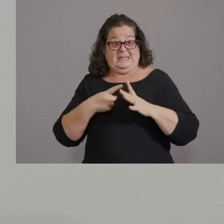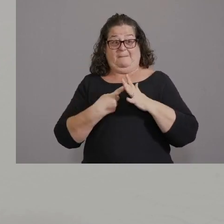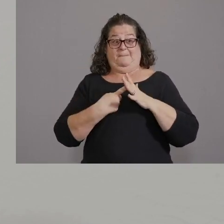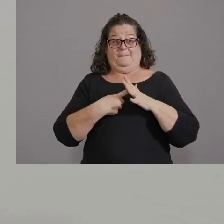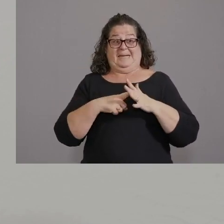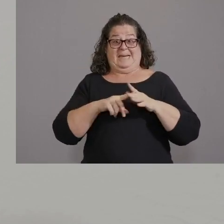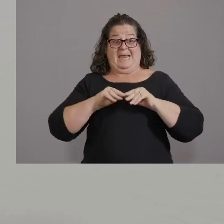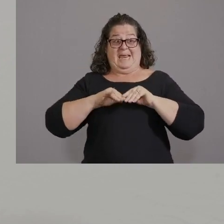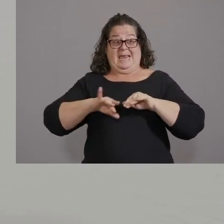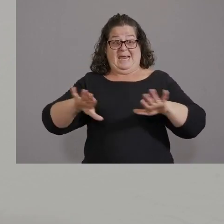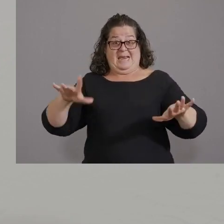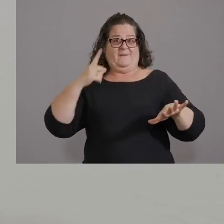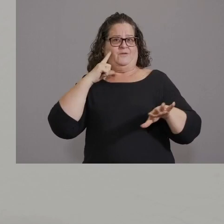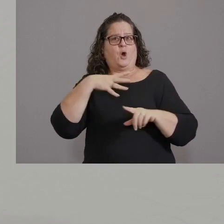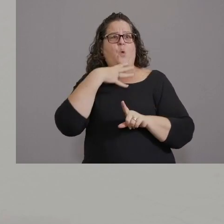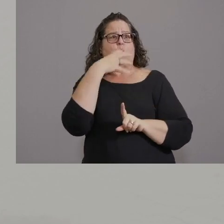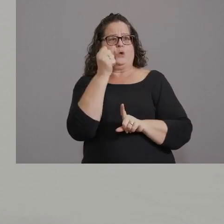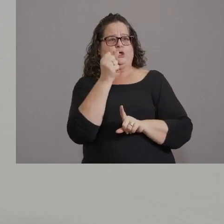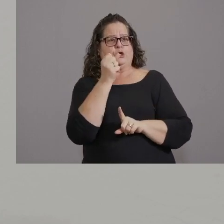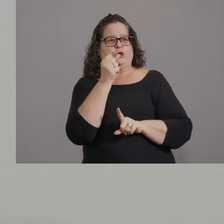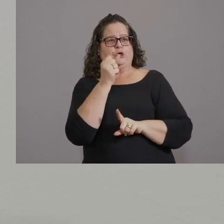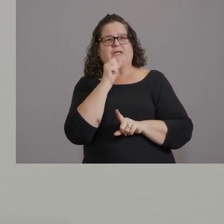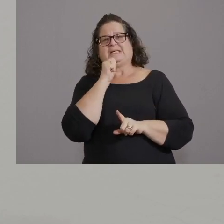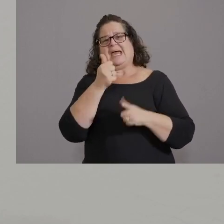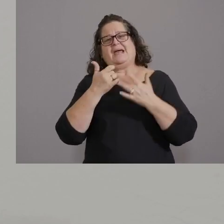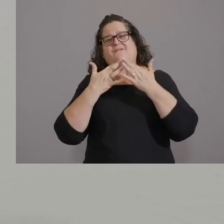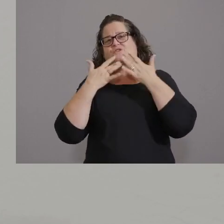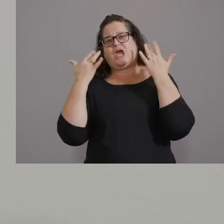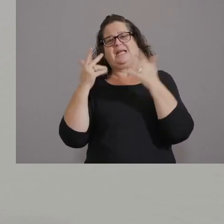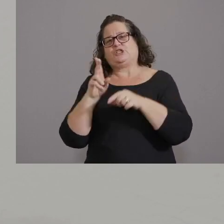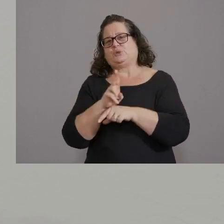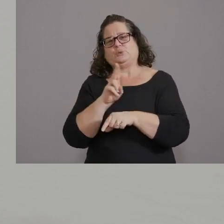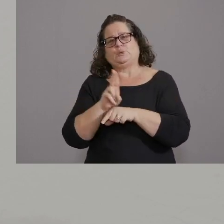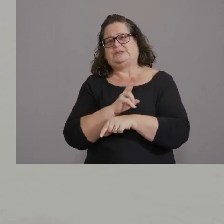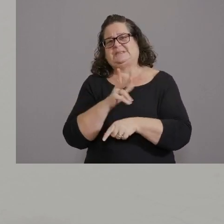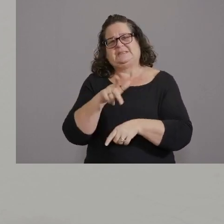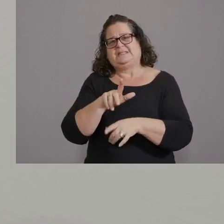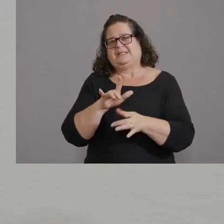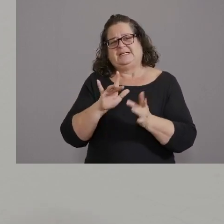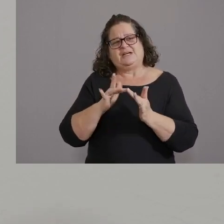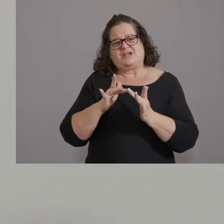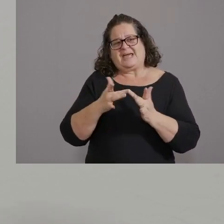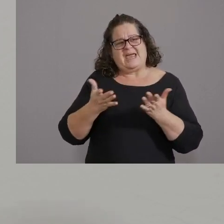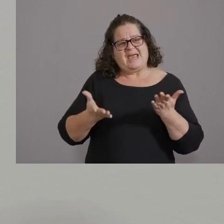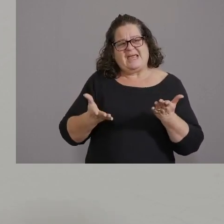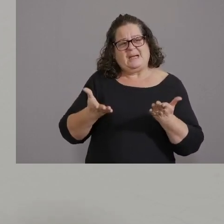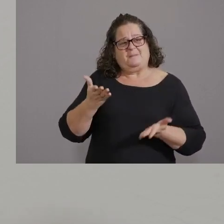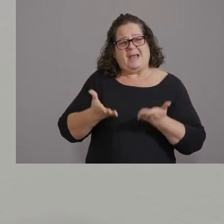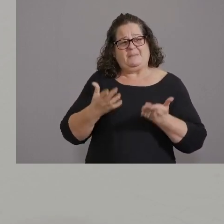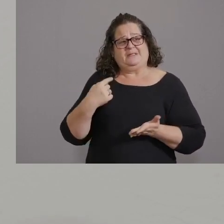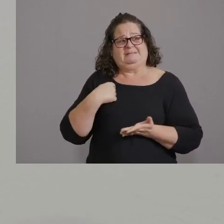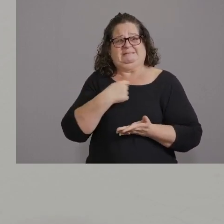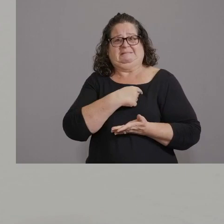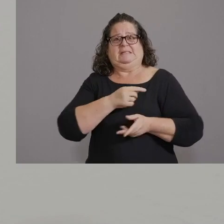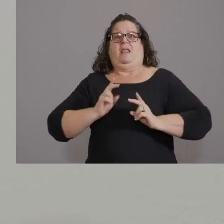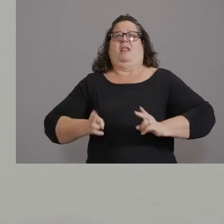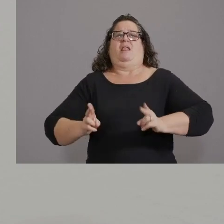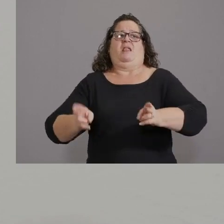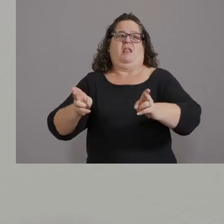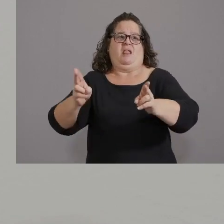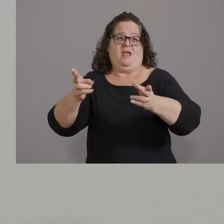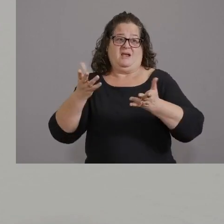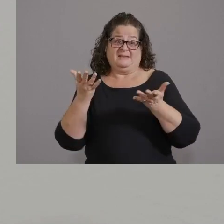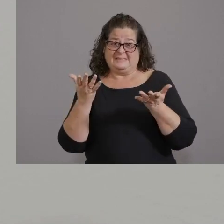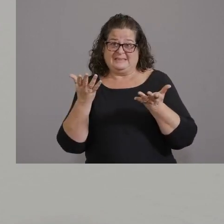not user-friendly? Maybe we had just rushed it a little bit. So we have been trying to make sure that we